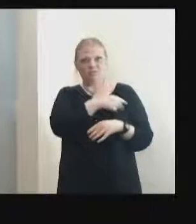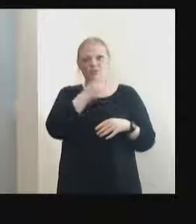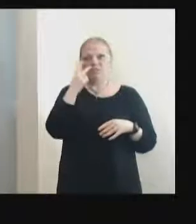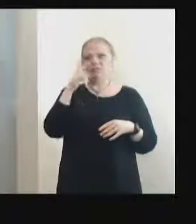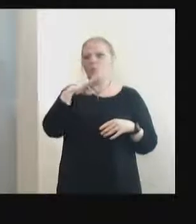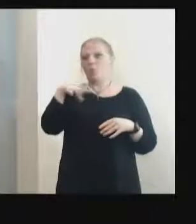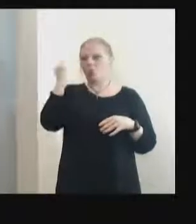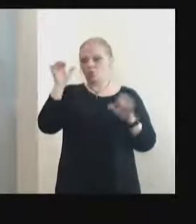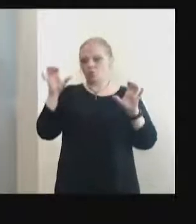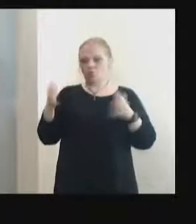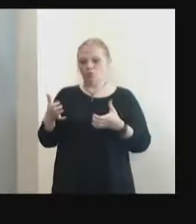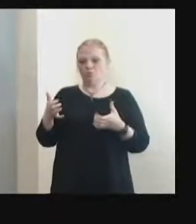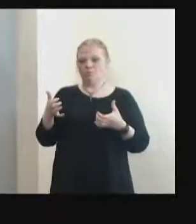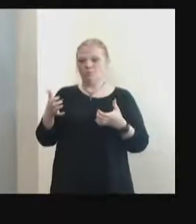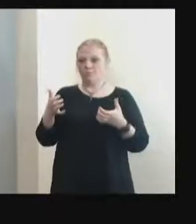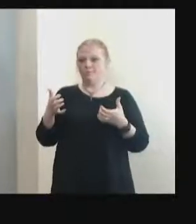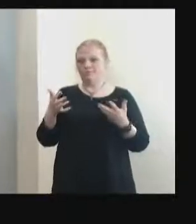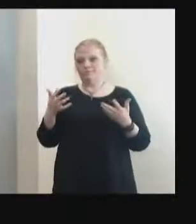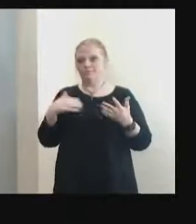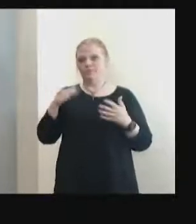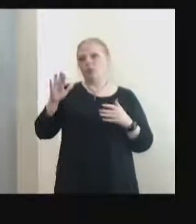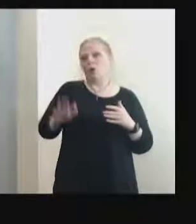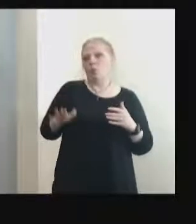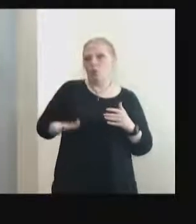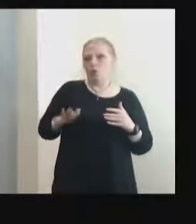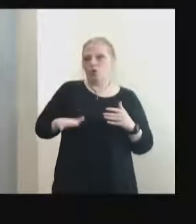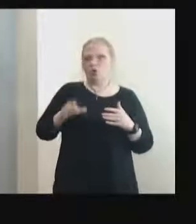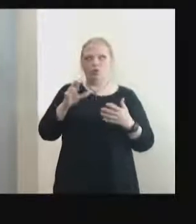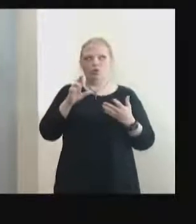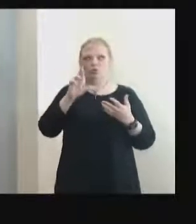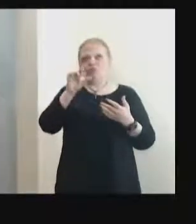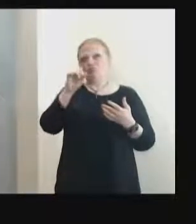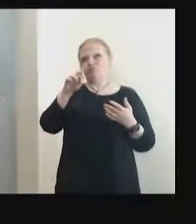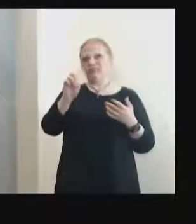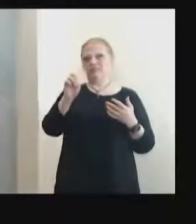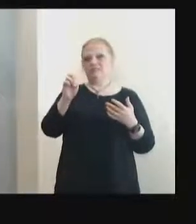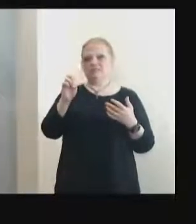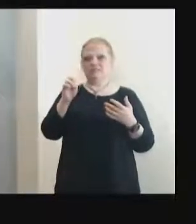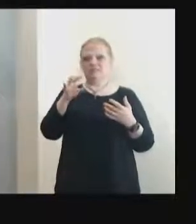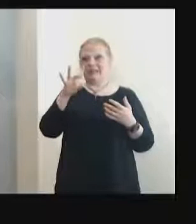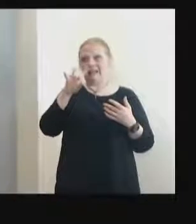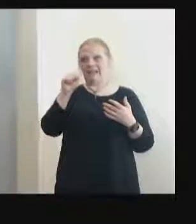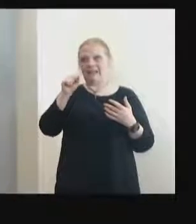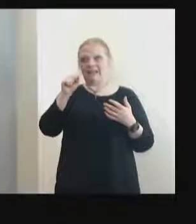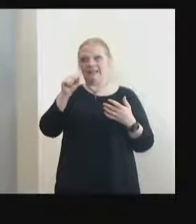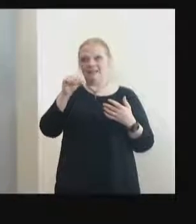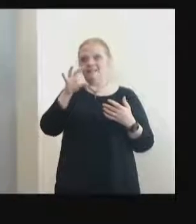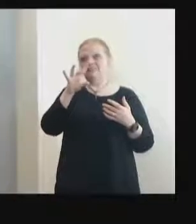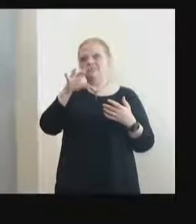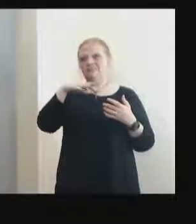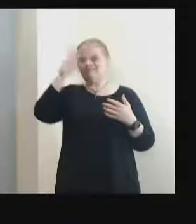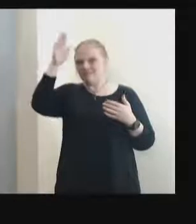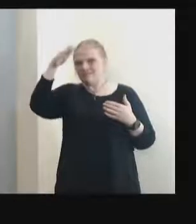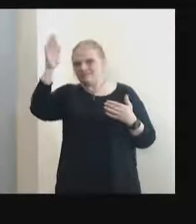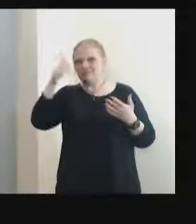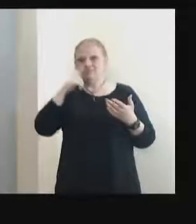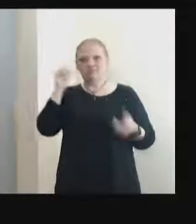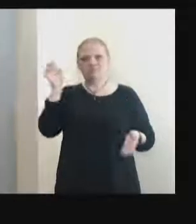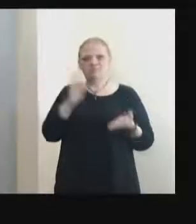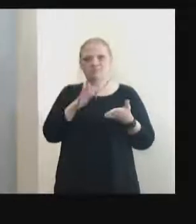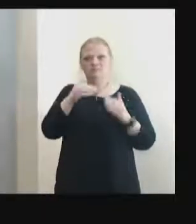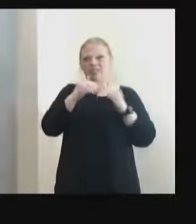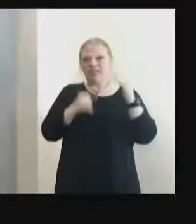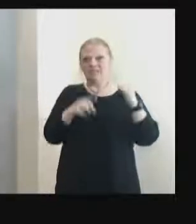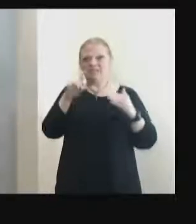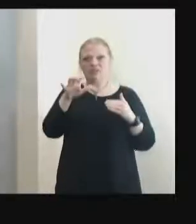older population definitely has a much lower rate. Glad to see it in the 80 above. It's less than 100 new cases over a 7-day period.